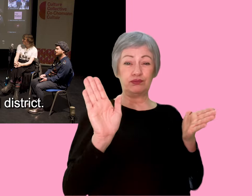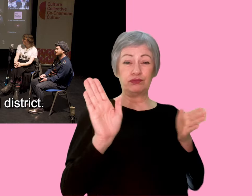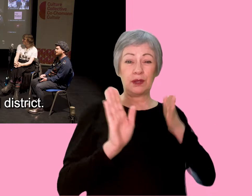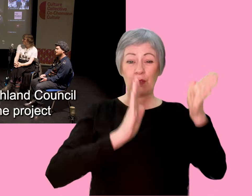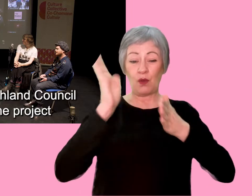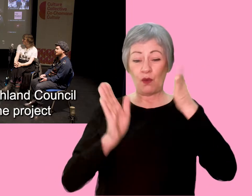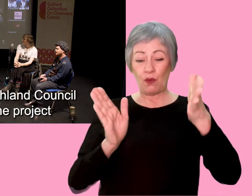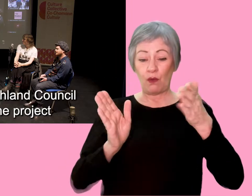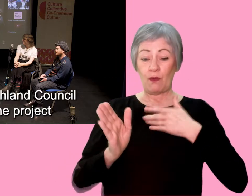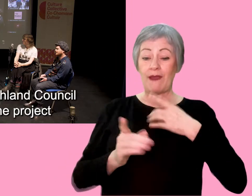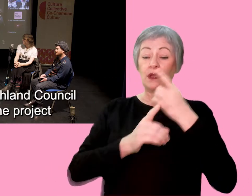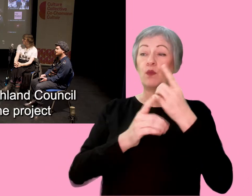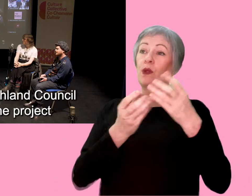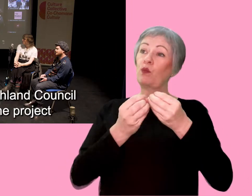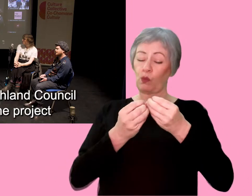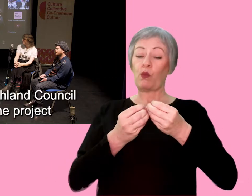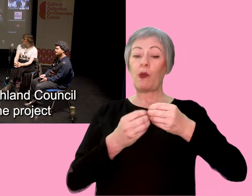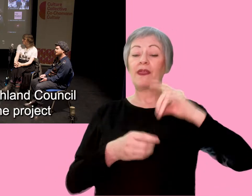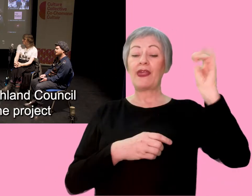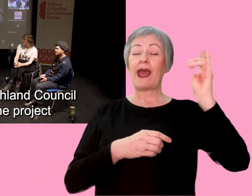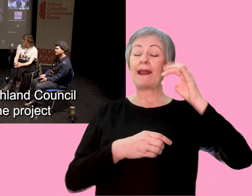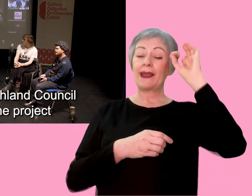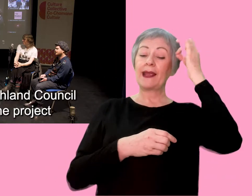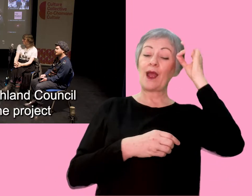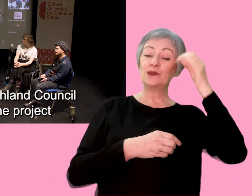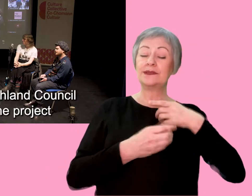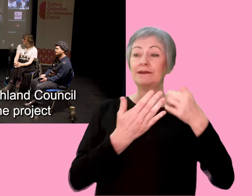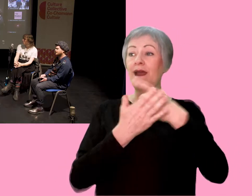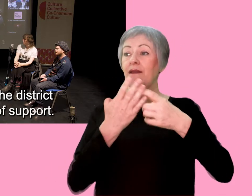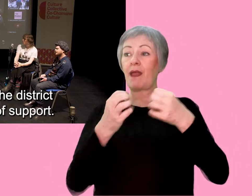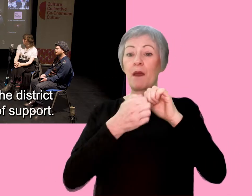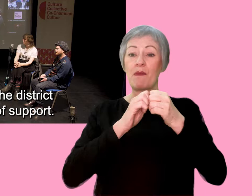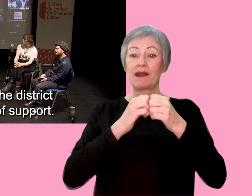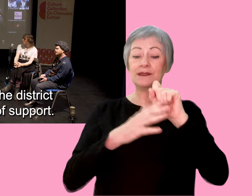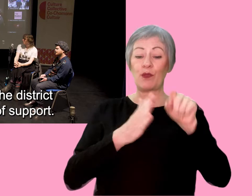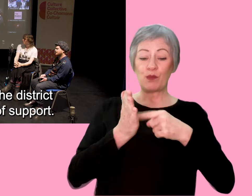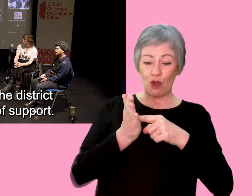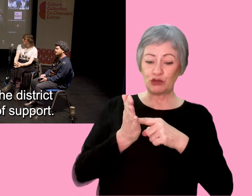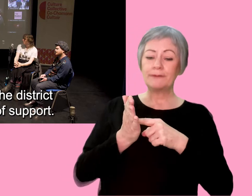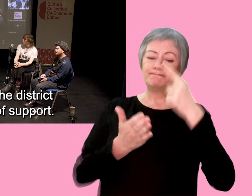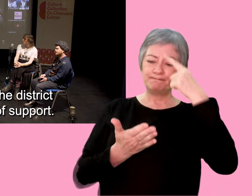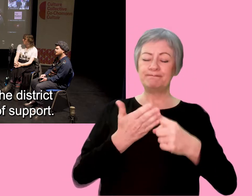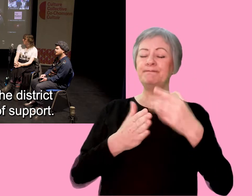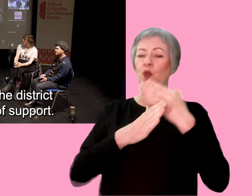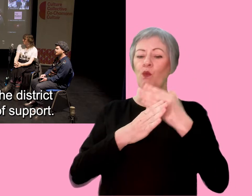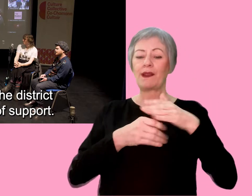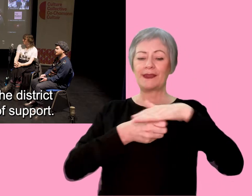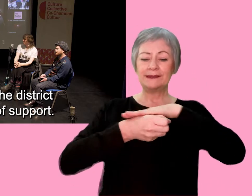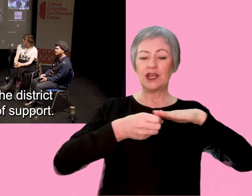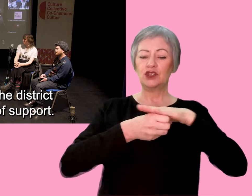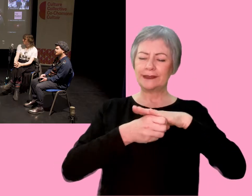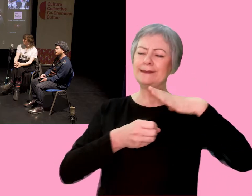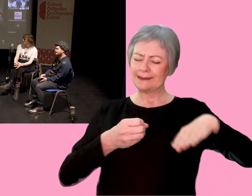scafte. Le bhí brian recording na Gaeltach is compárscin ille an sa project, hainsin na scírin ag ar na féimlachcin is